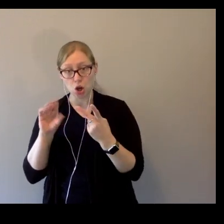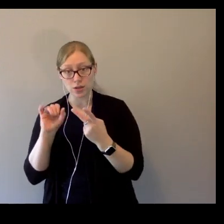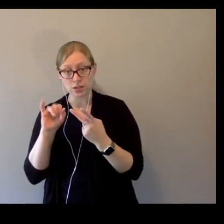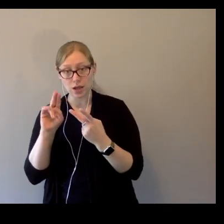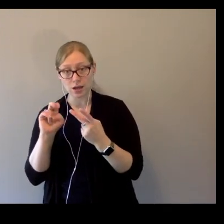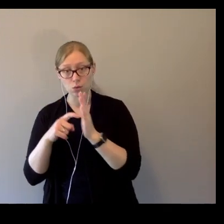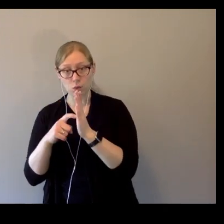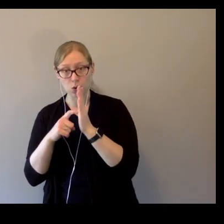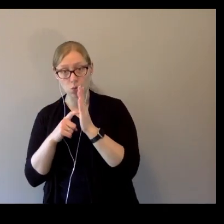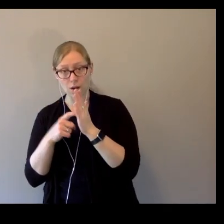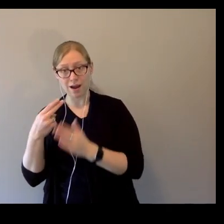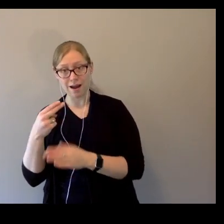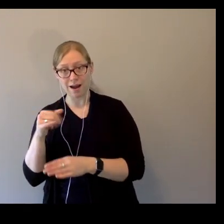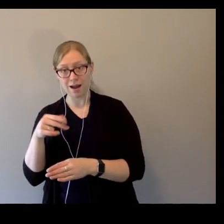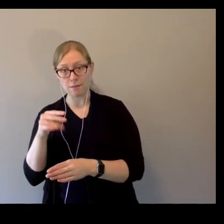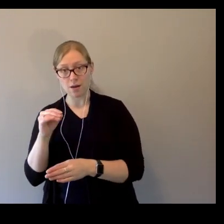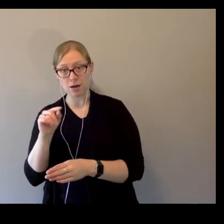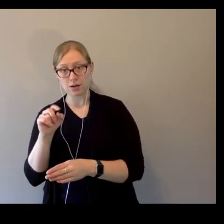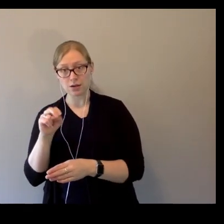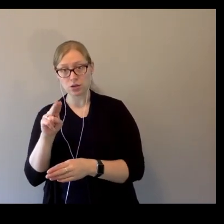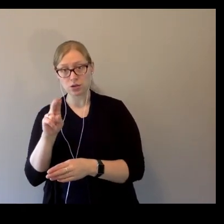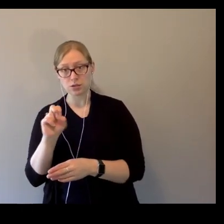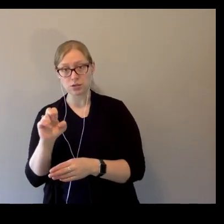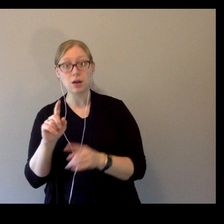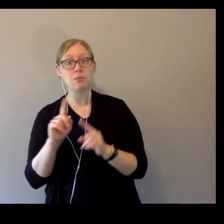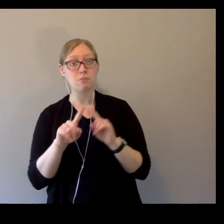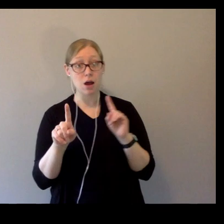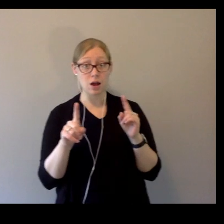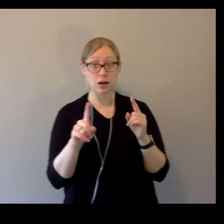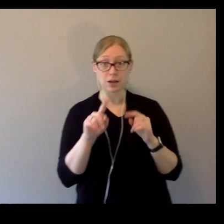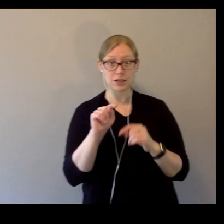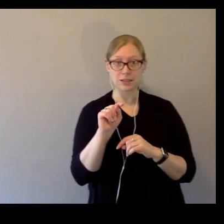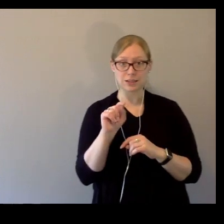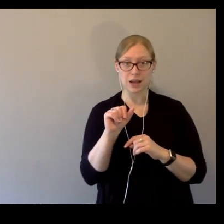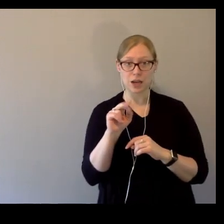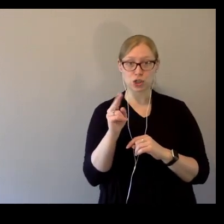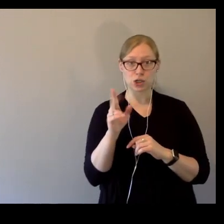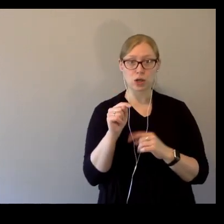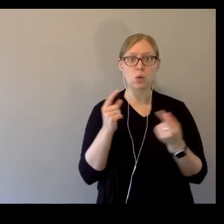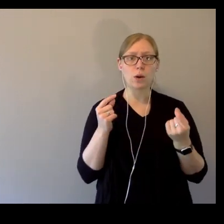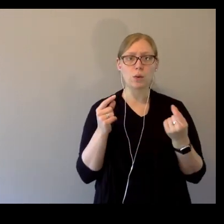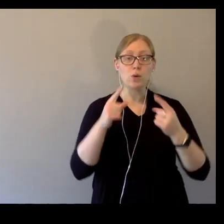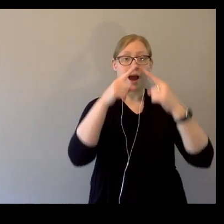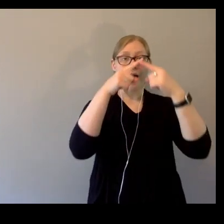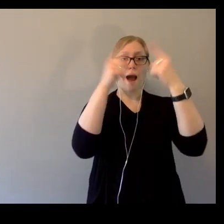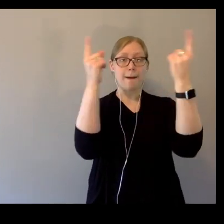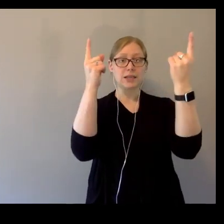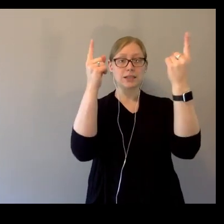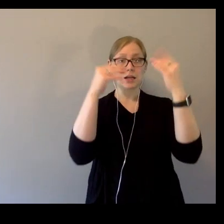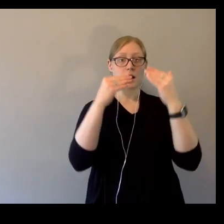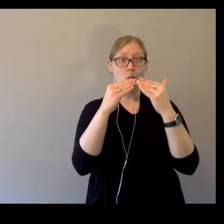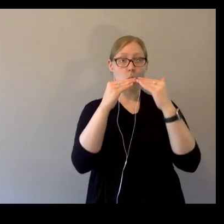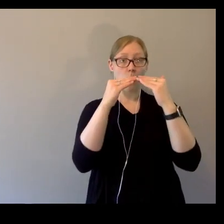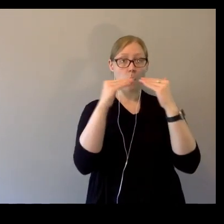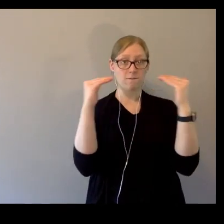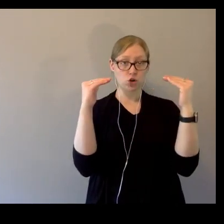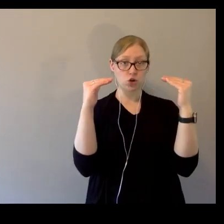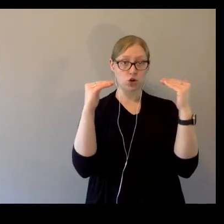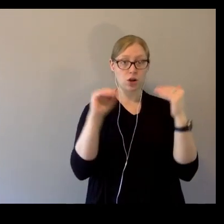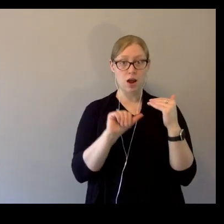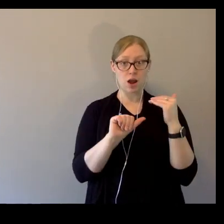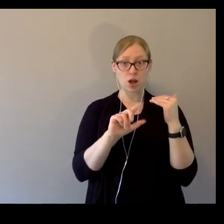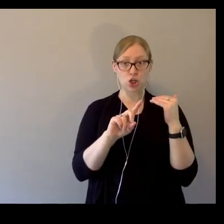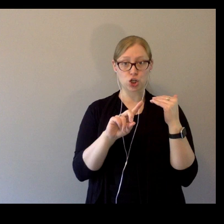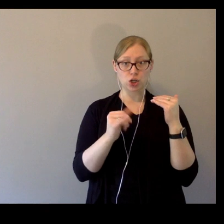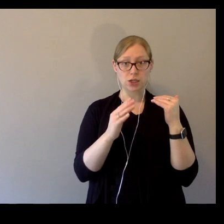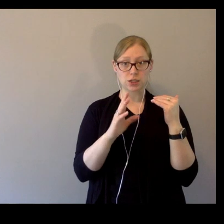get tangent by doing the opposite over the adjacent. I should, just as an aside,